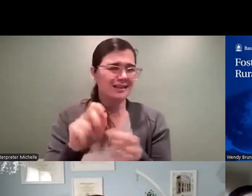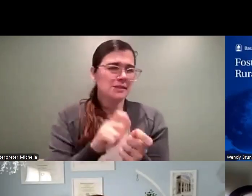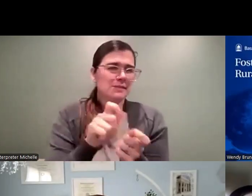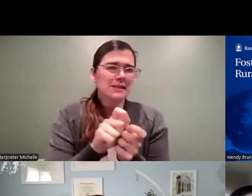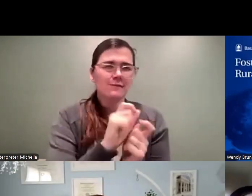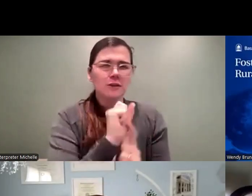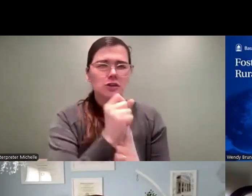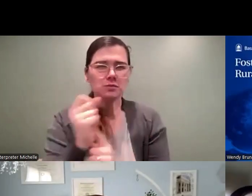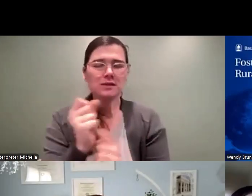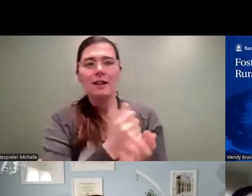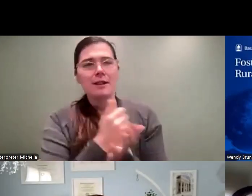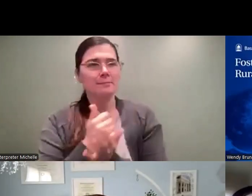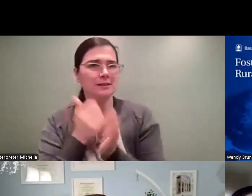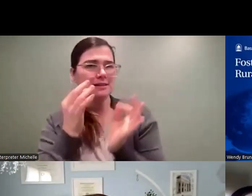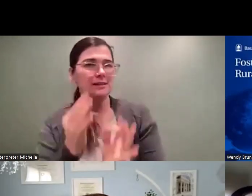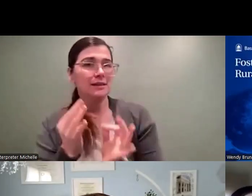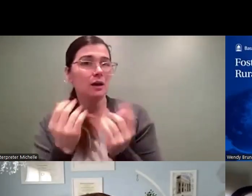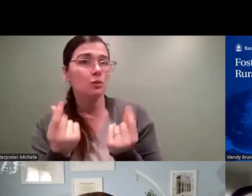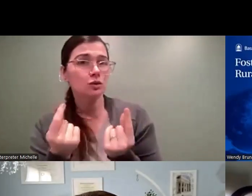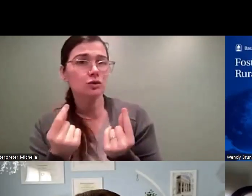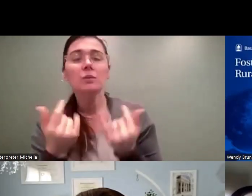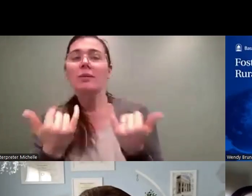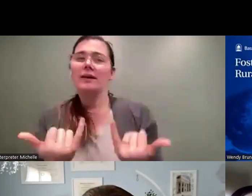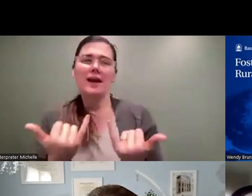decide what to do. But now we're basically doing it on everyone.